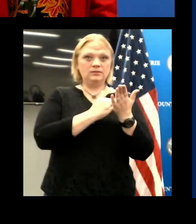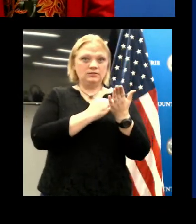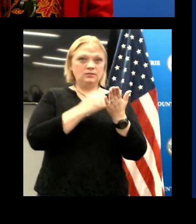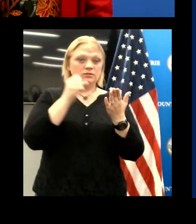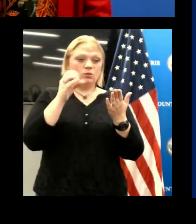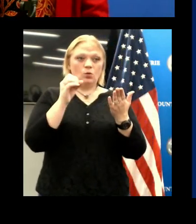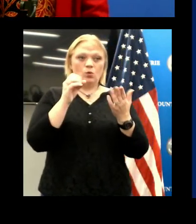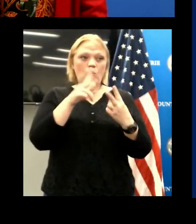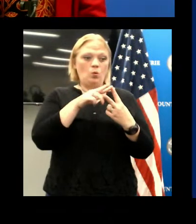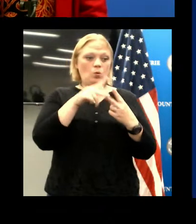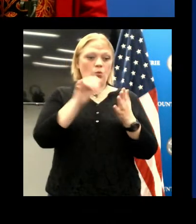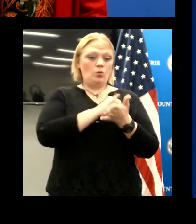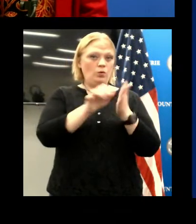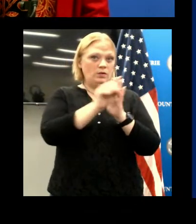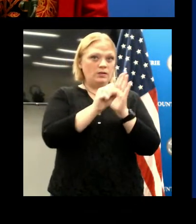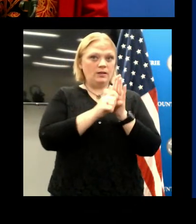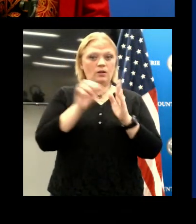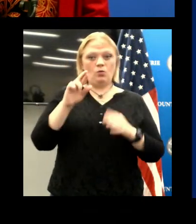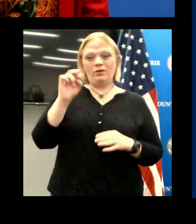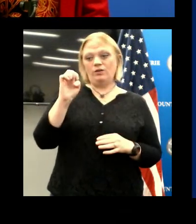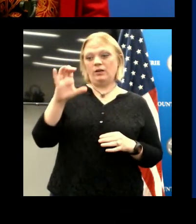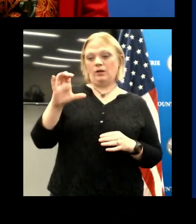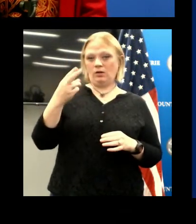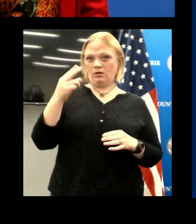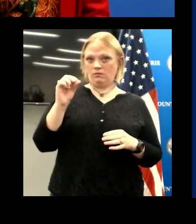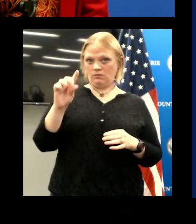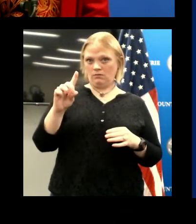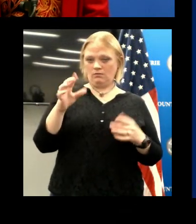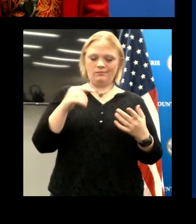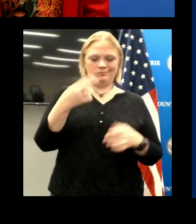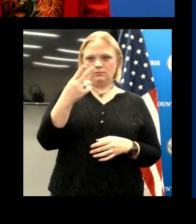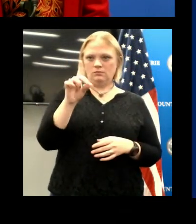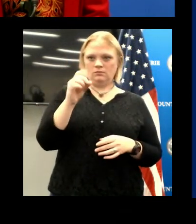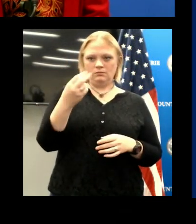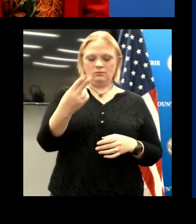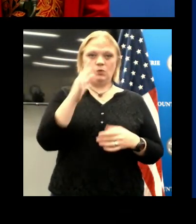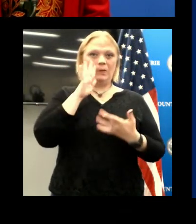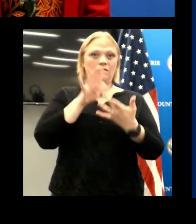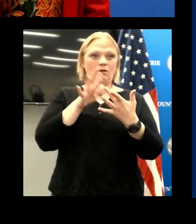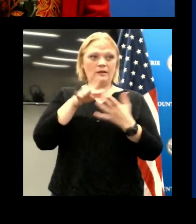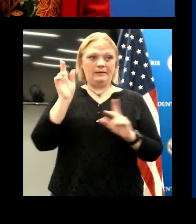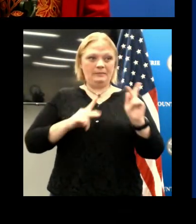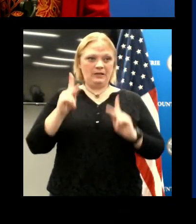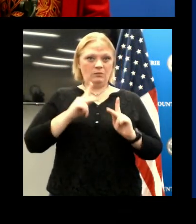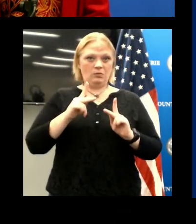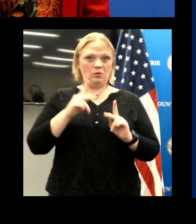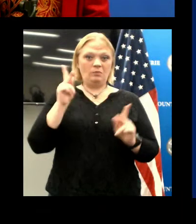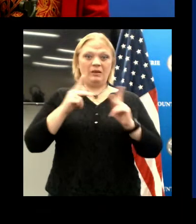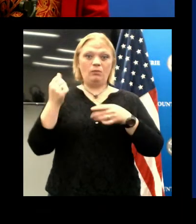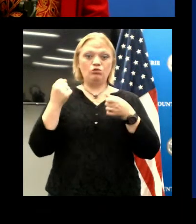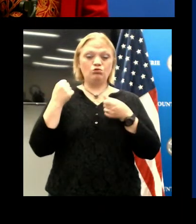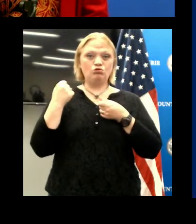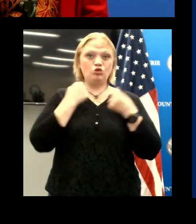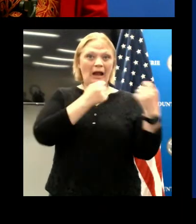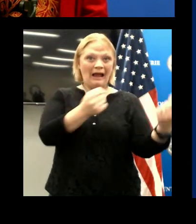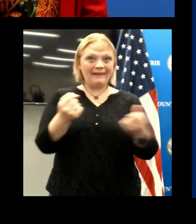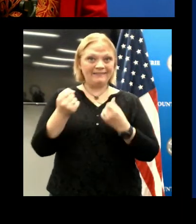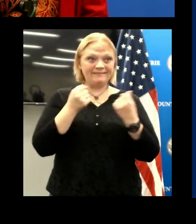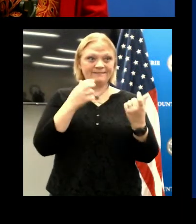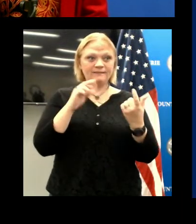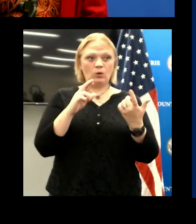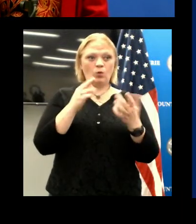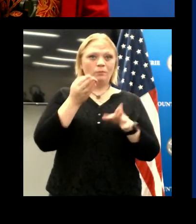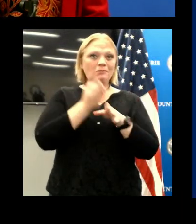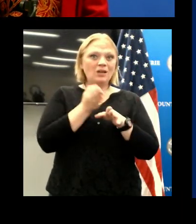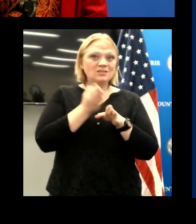either somebody from New York State or the Erie County Health Department will be contacting those individuals. If people are driving through or taking